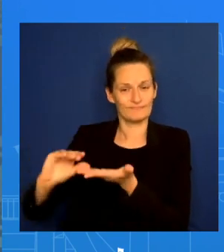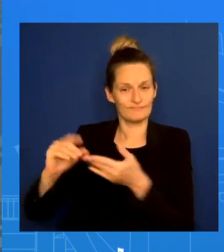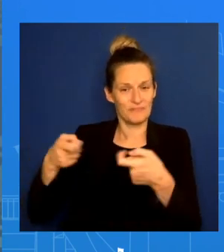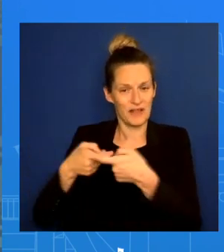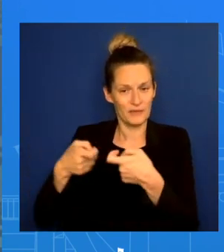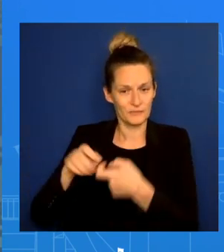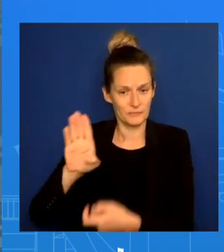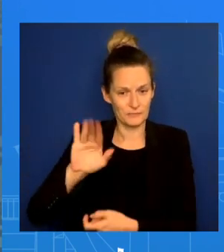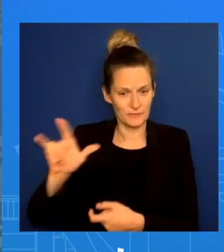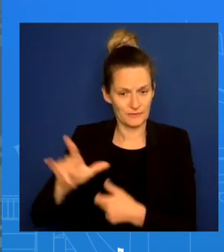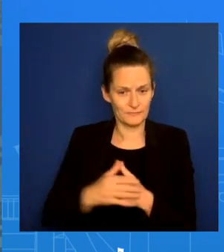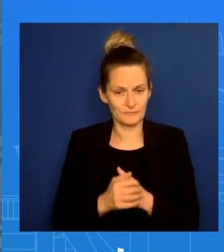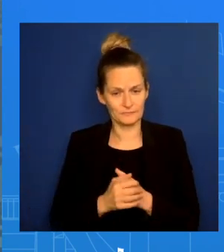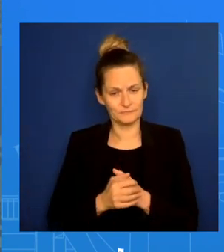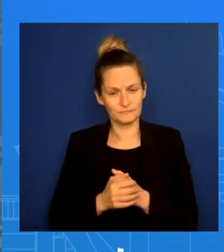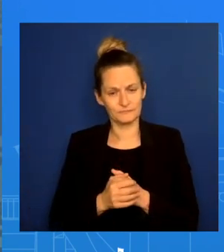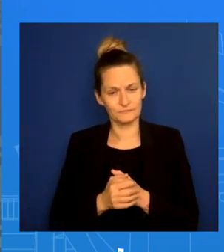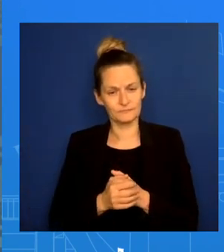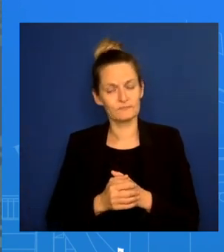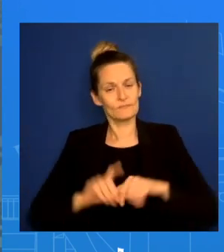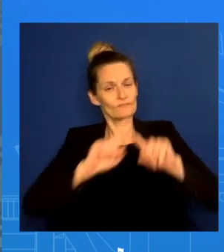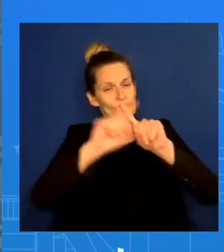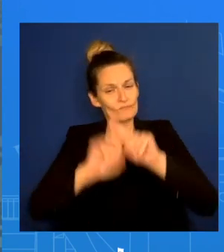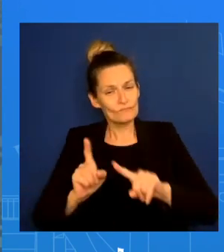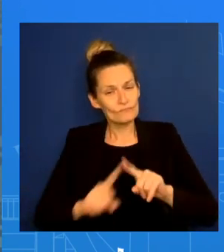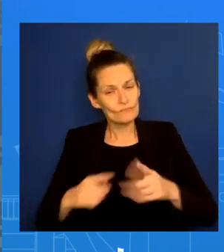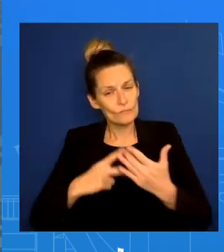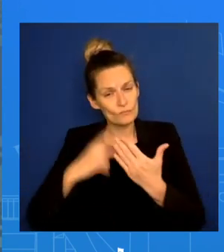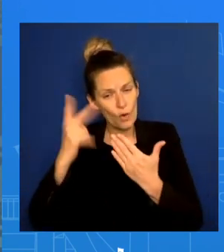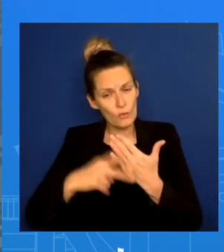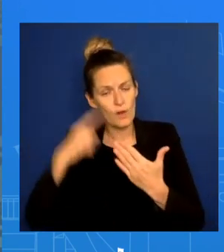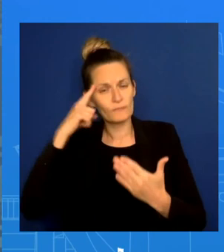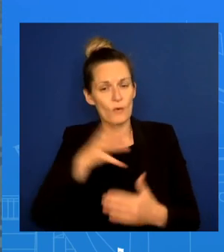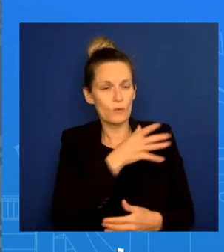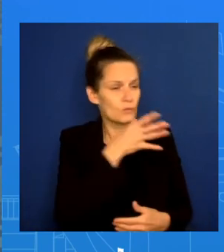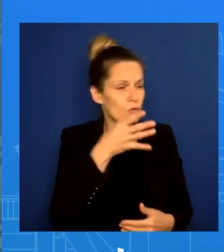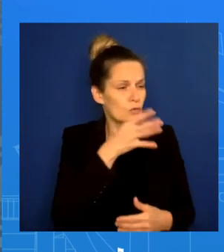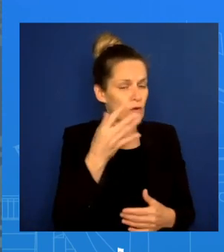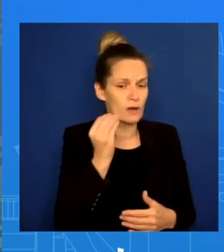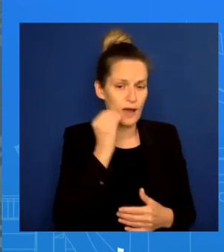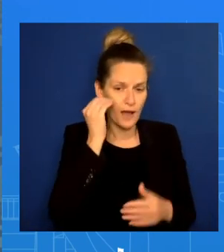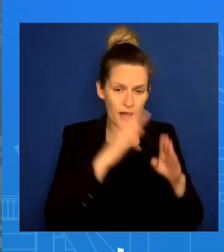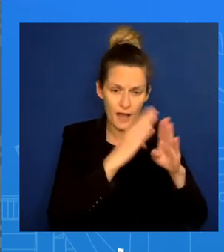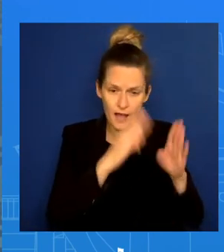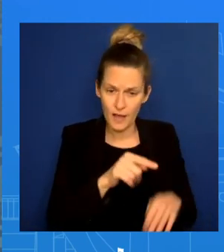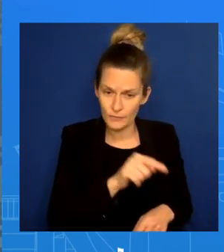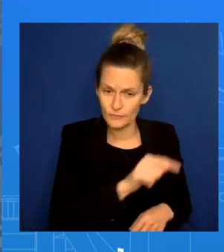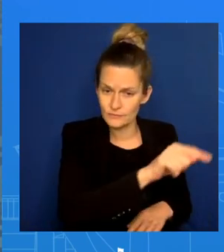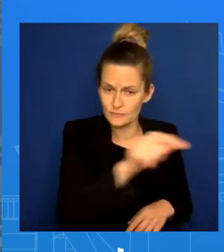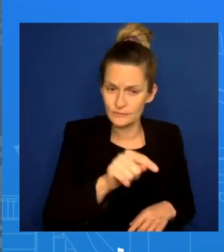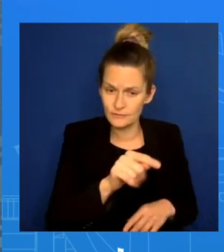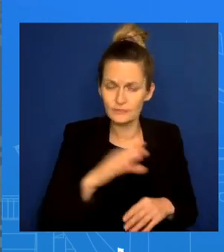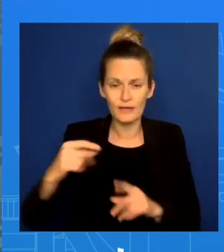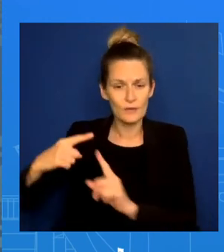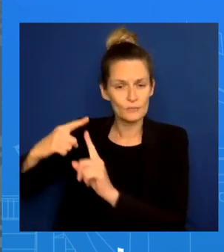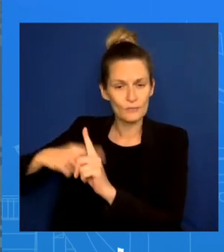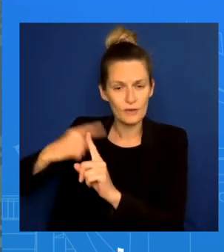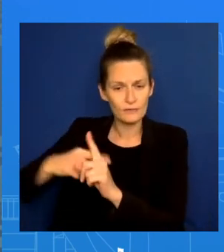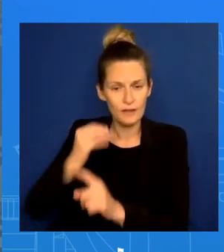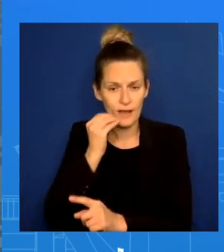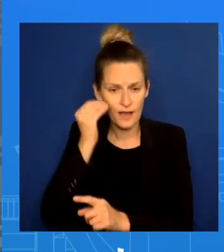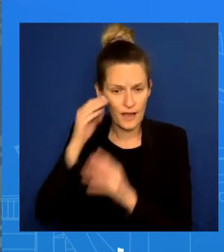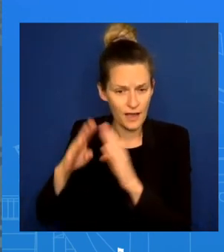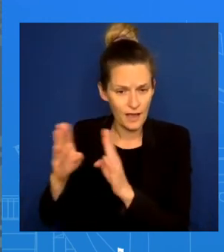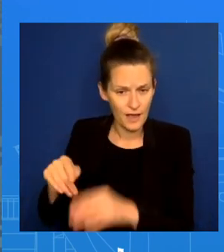housing authorities, making rental housing more energy efficient, resulting in savings that can be reinvested in